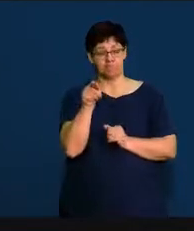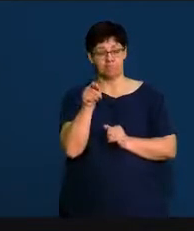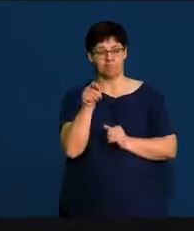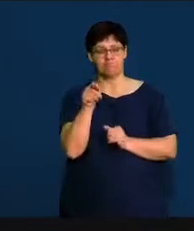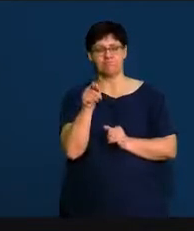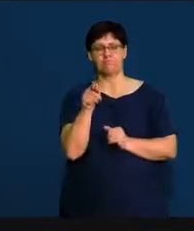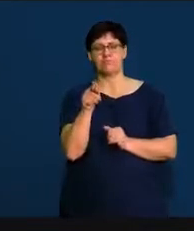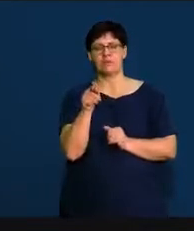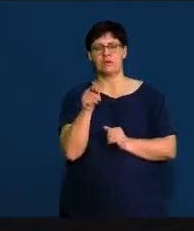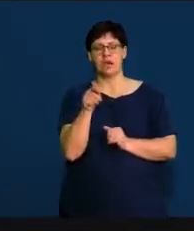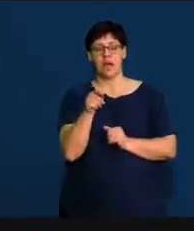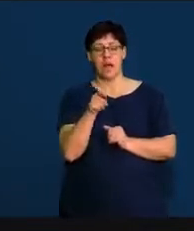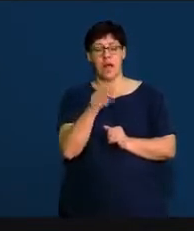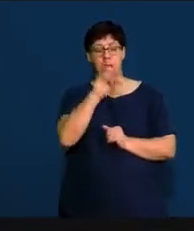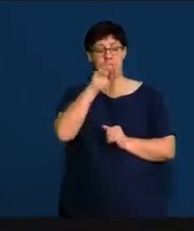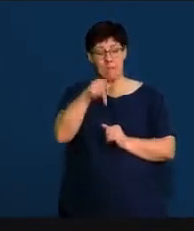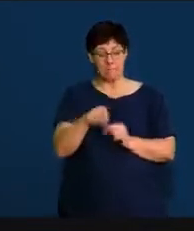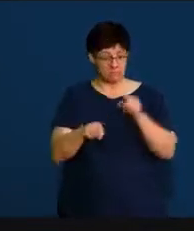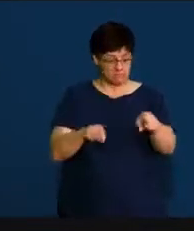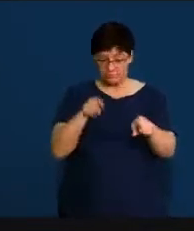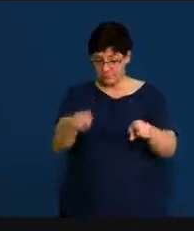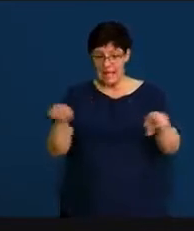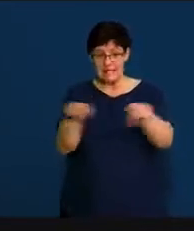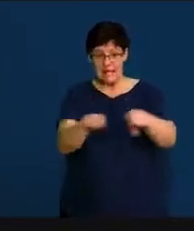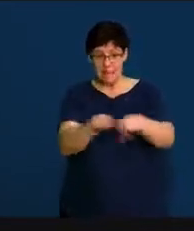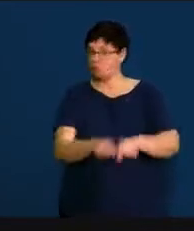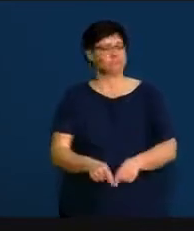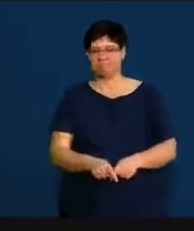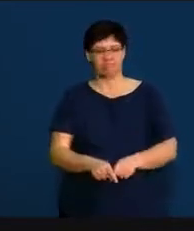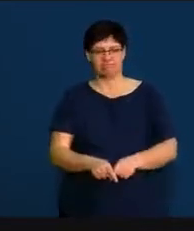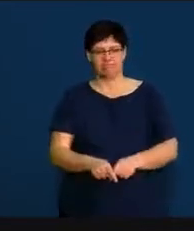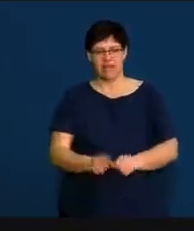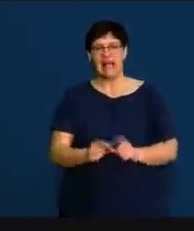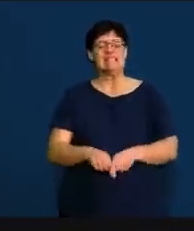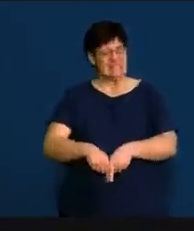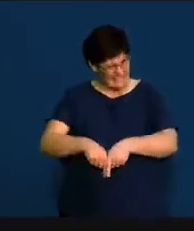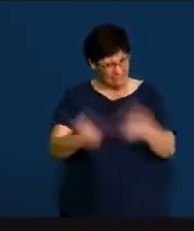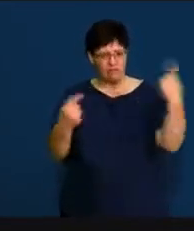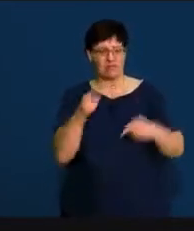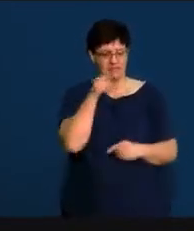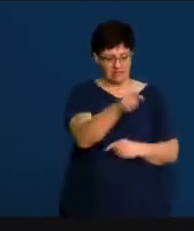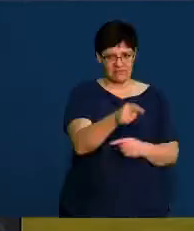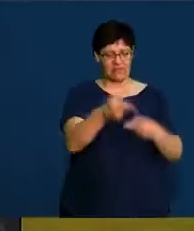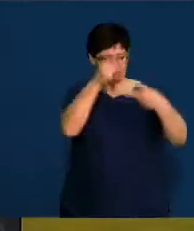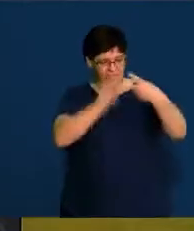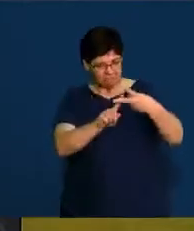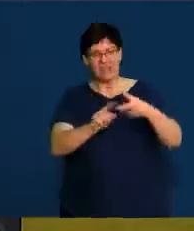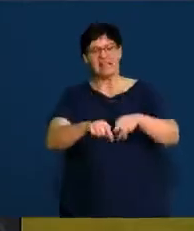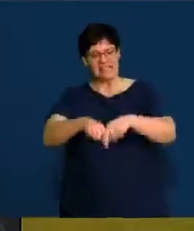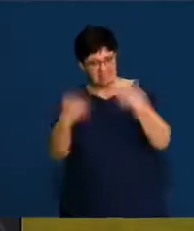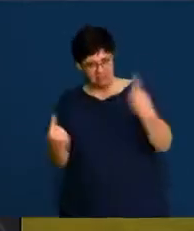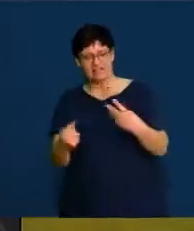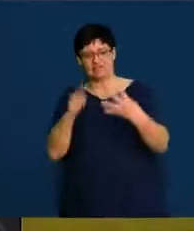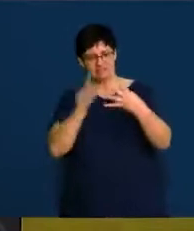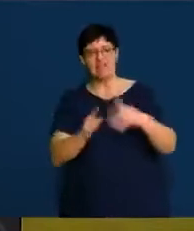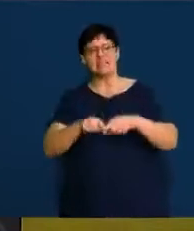there are no 2 maps that are the same. Each titled map is different from the next. That means that